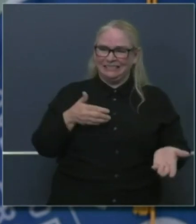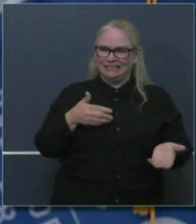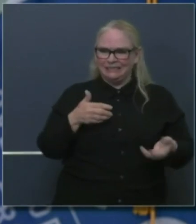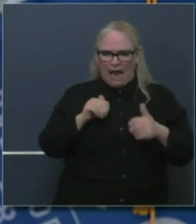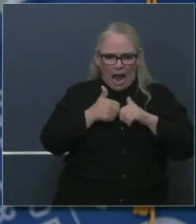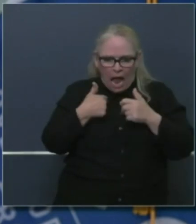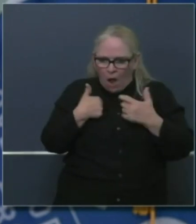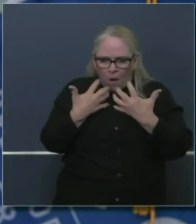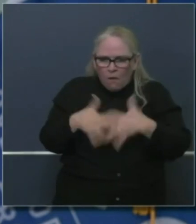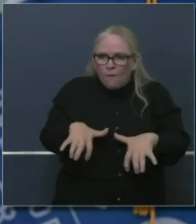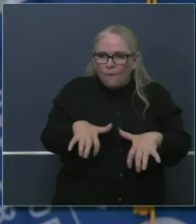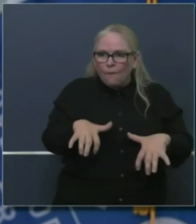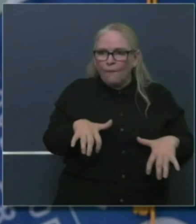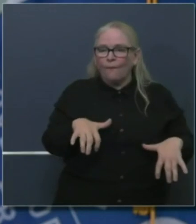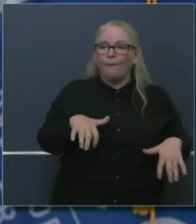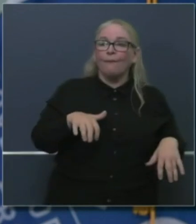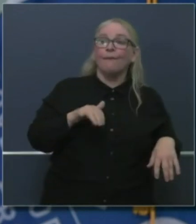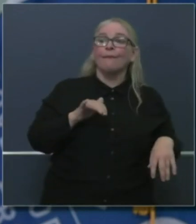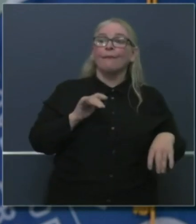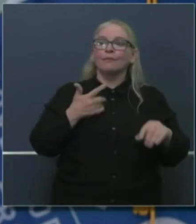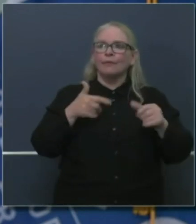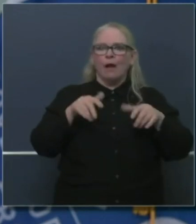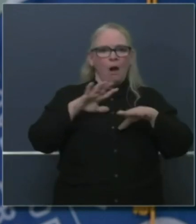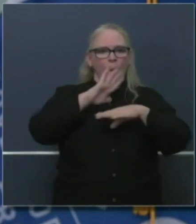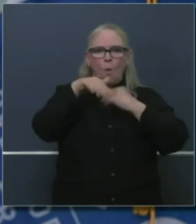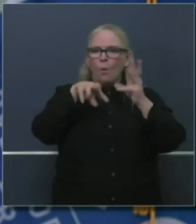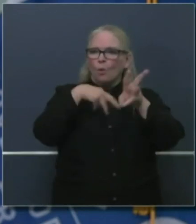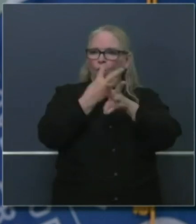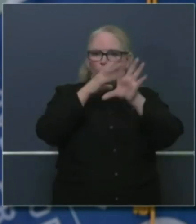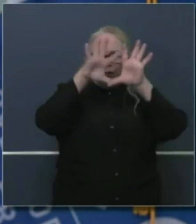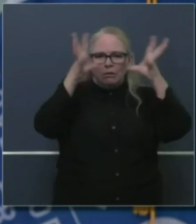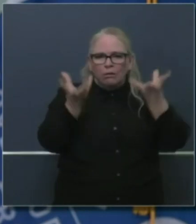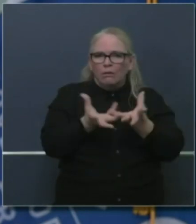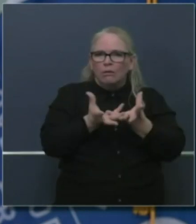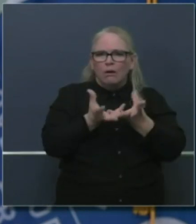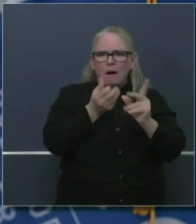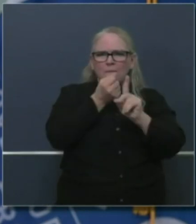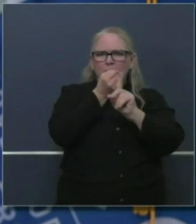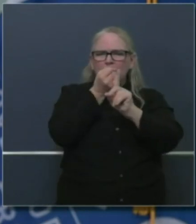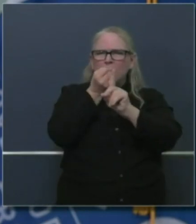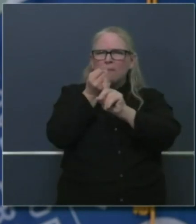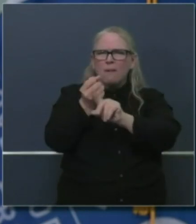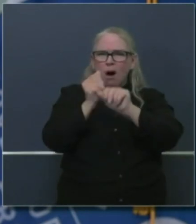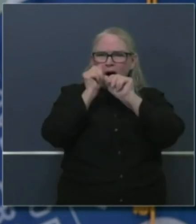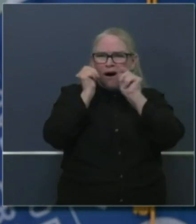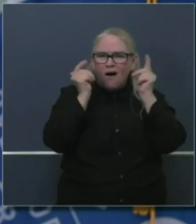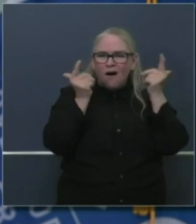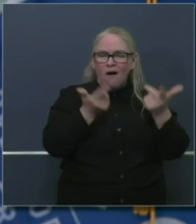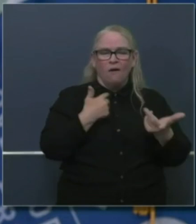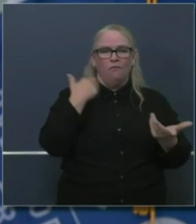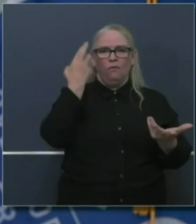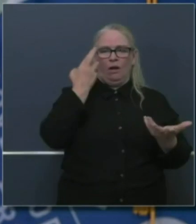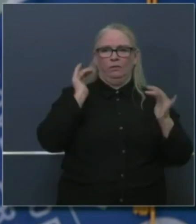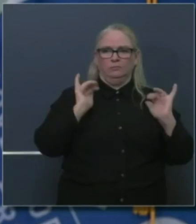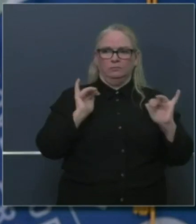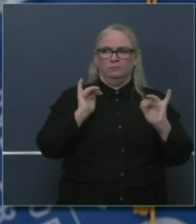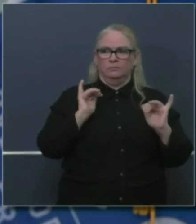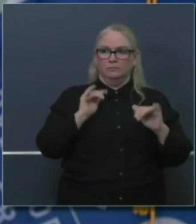had worldwide shortage of a common commodity that literally every